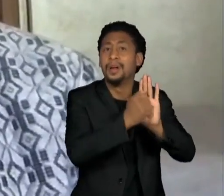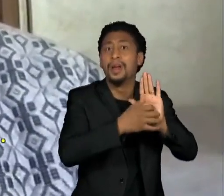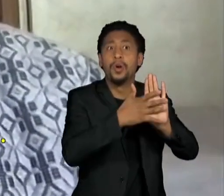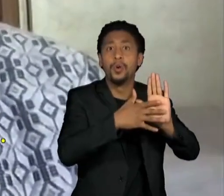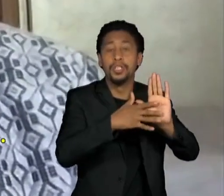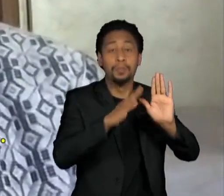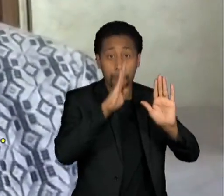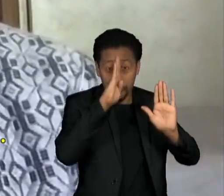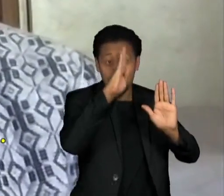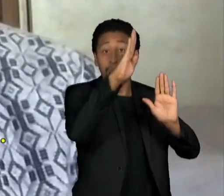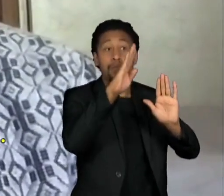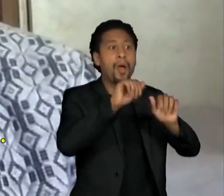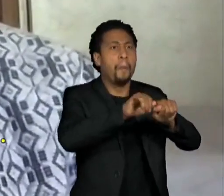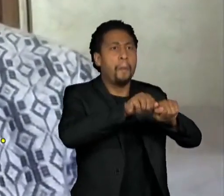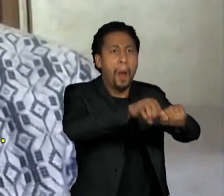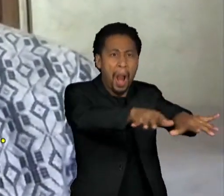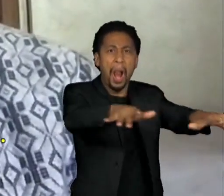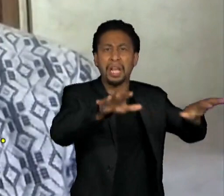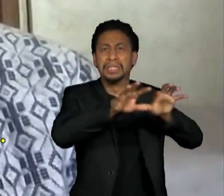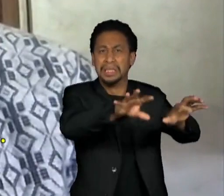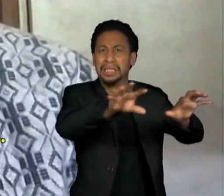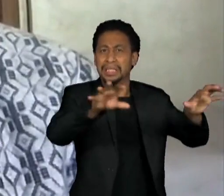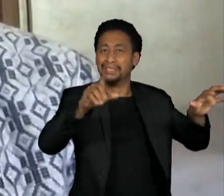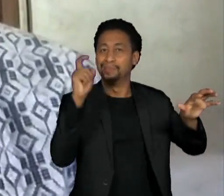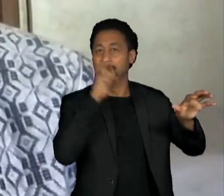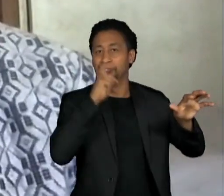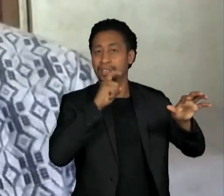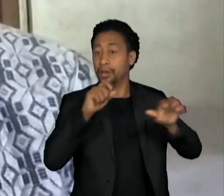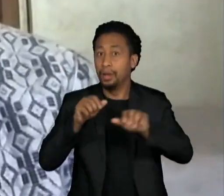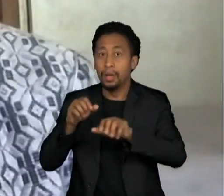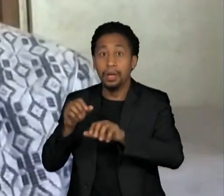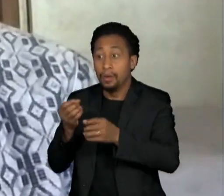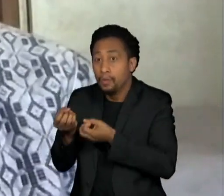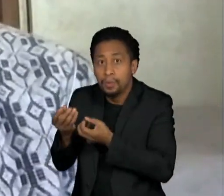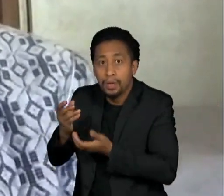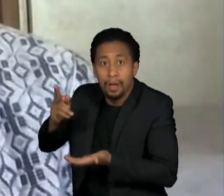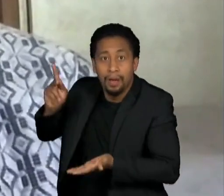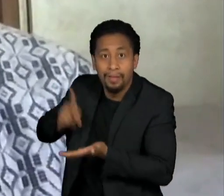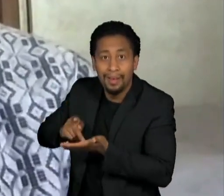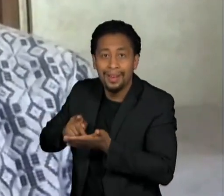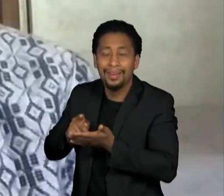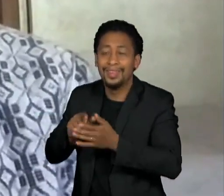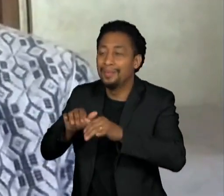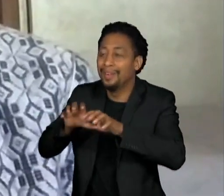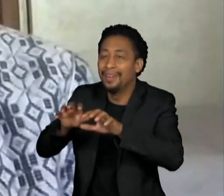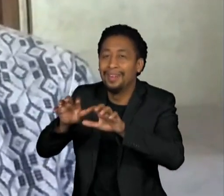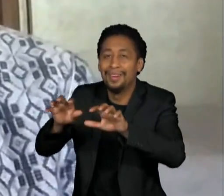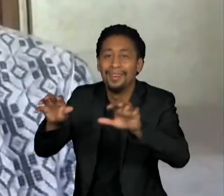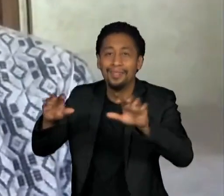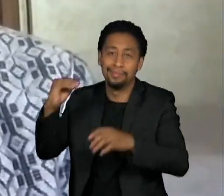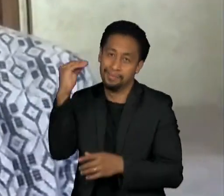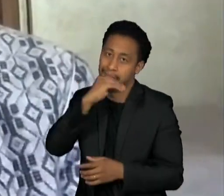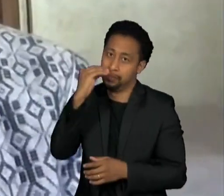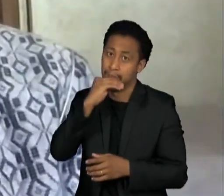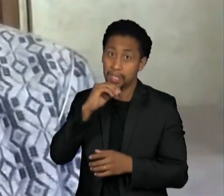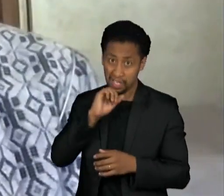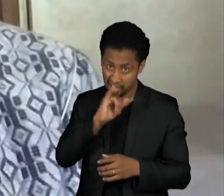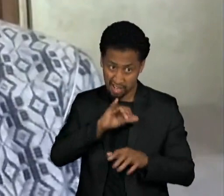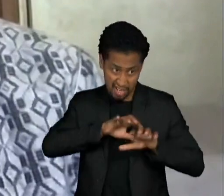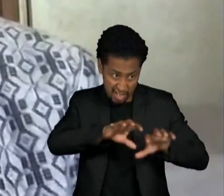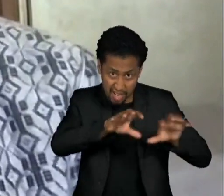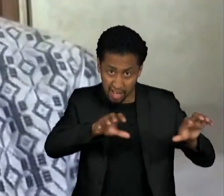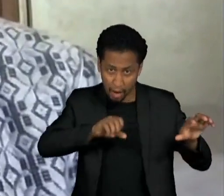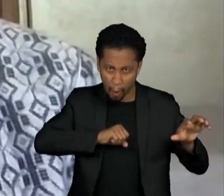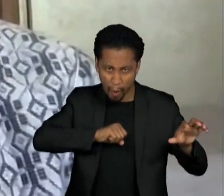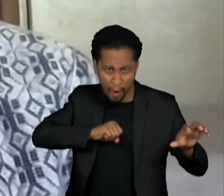deprioritizes stories that are factual based, right? If you're not inciting to anger or hate, if you're not lying, it